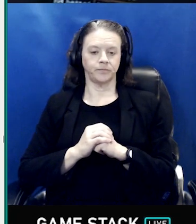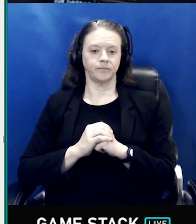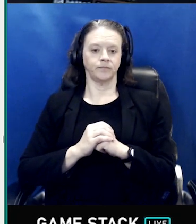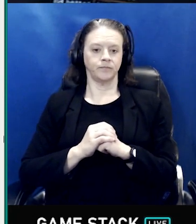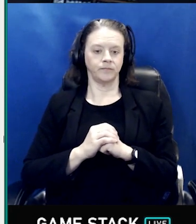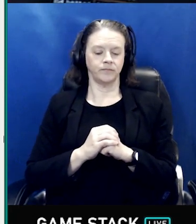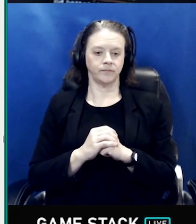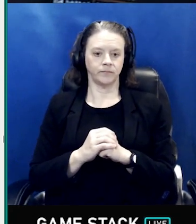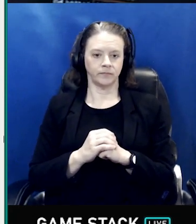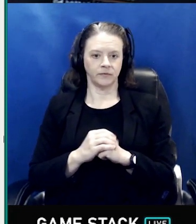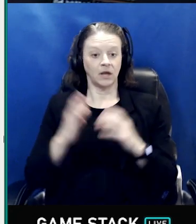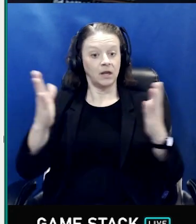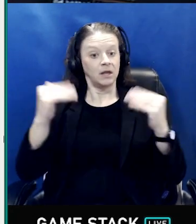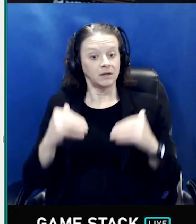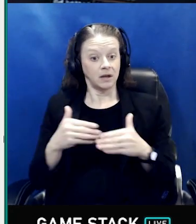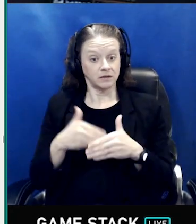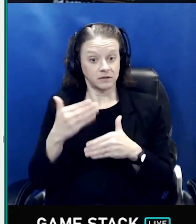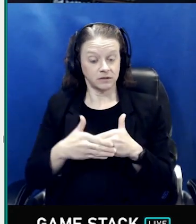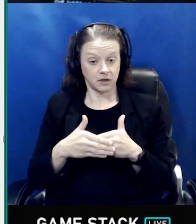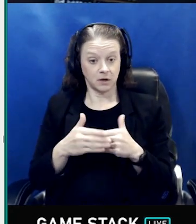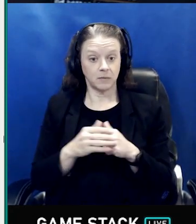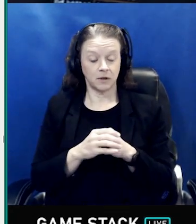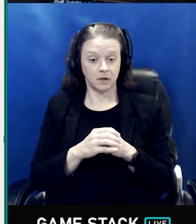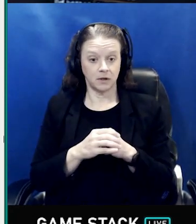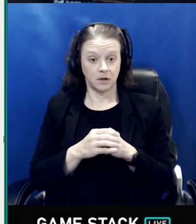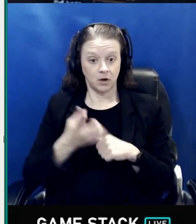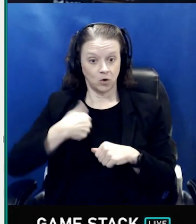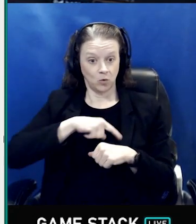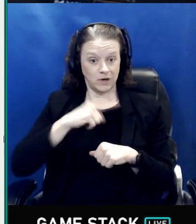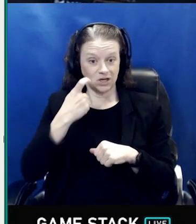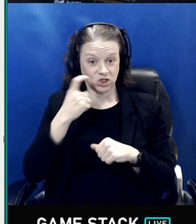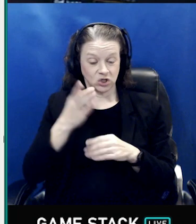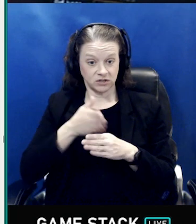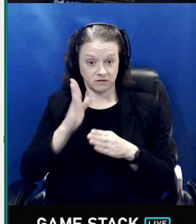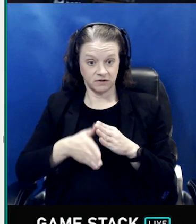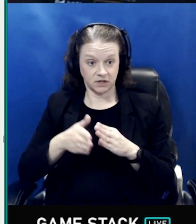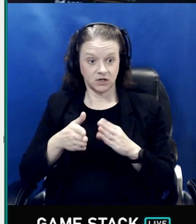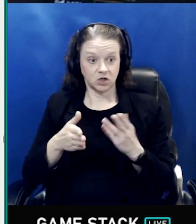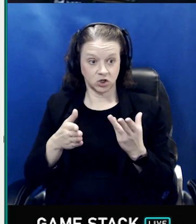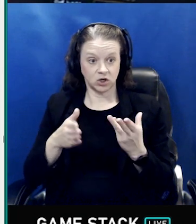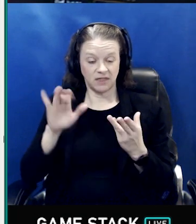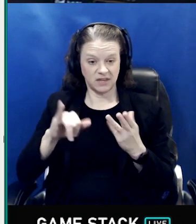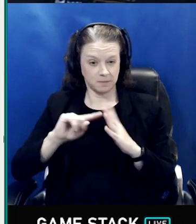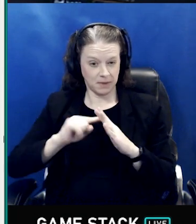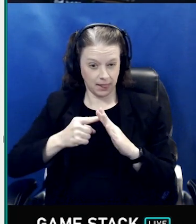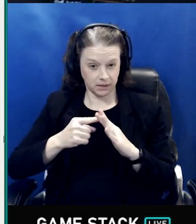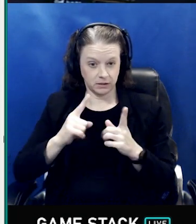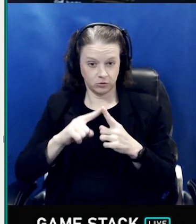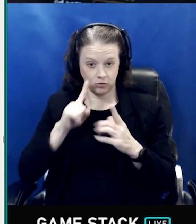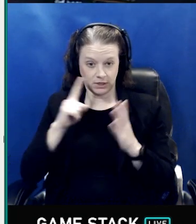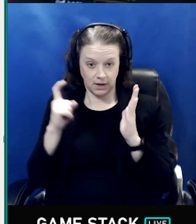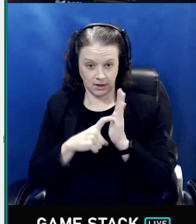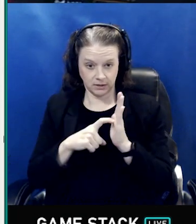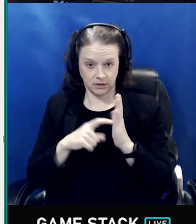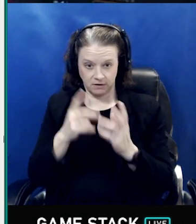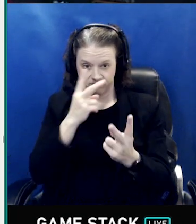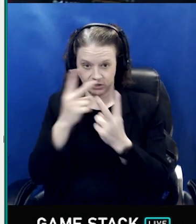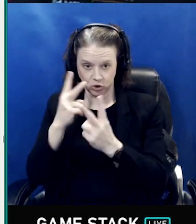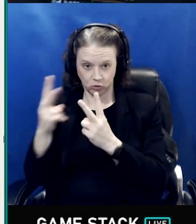As a next step, we just finished the advanced analytics pilot to detect abusers in-game